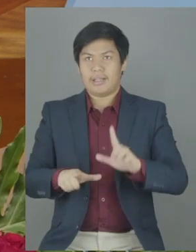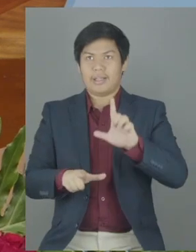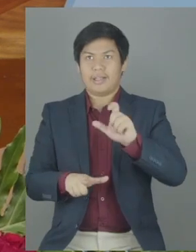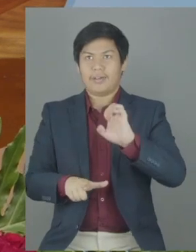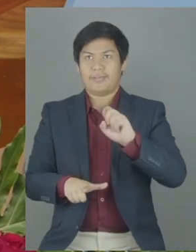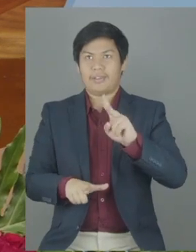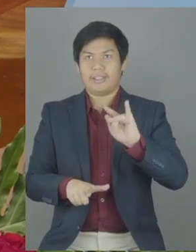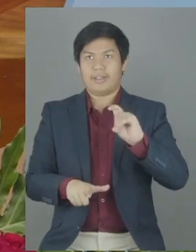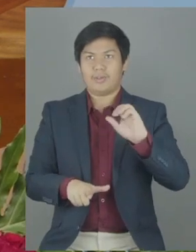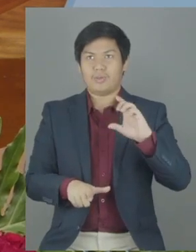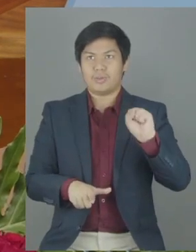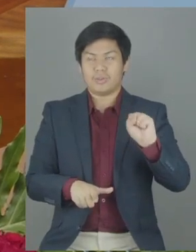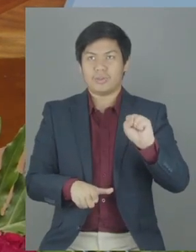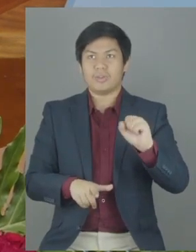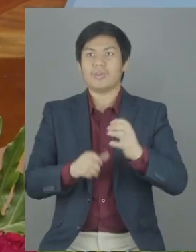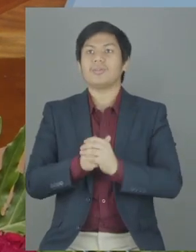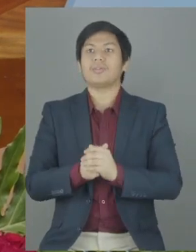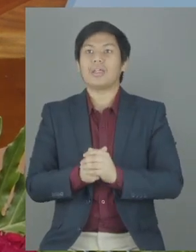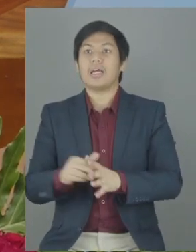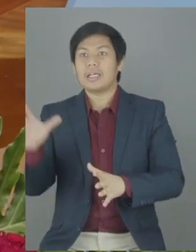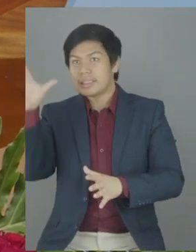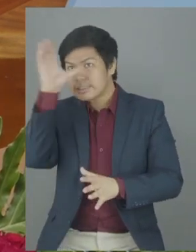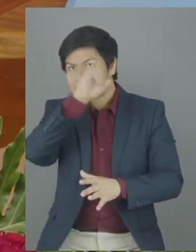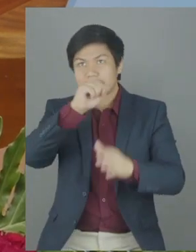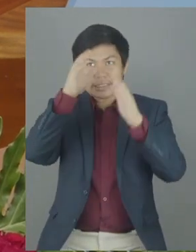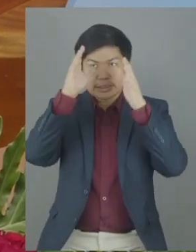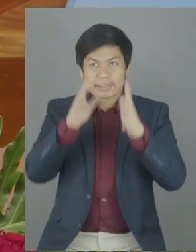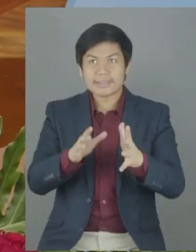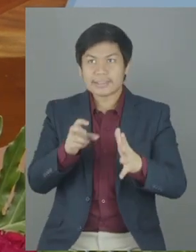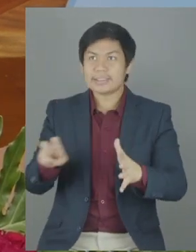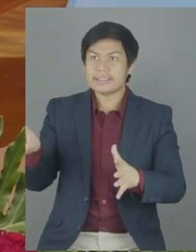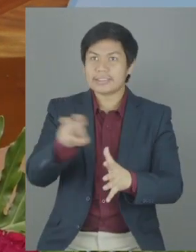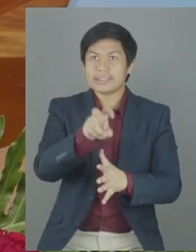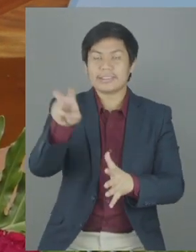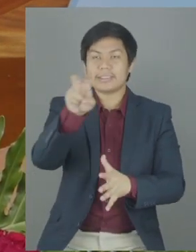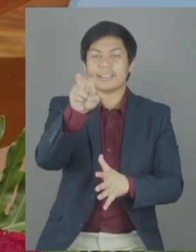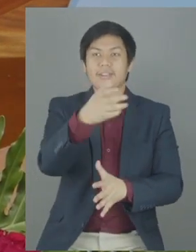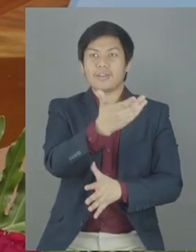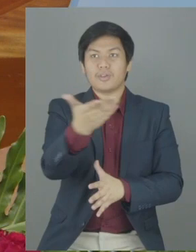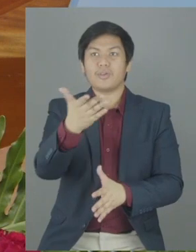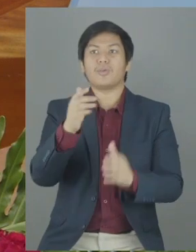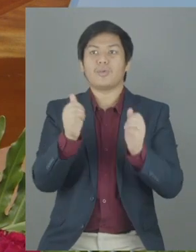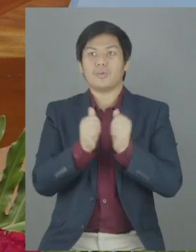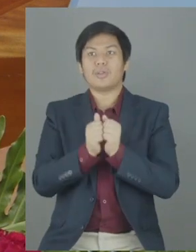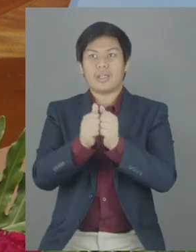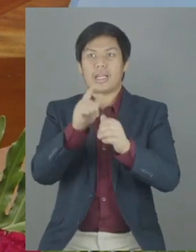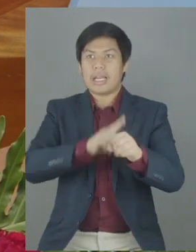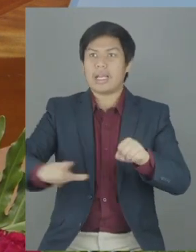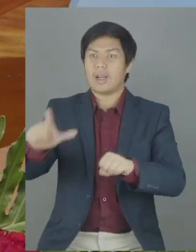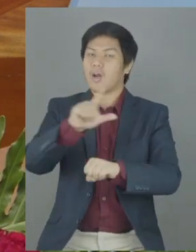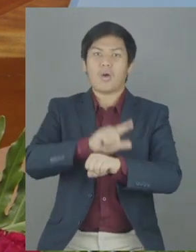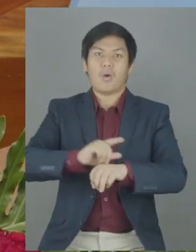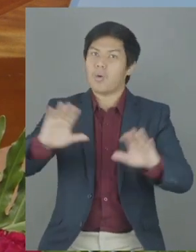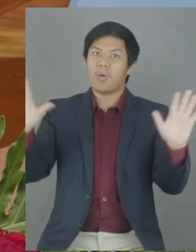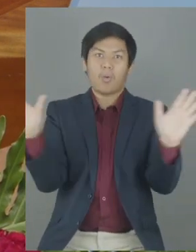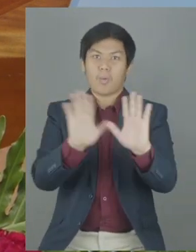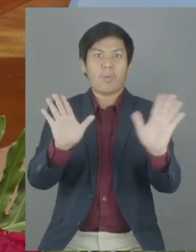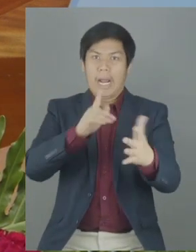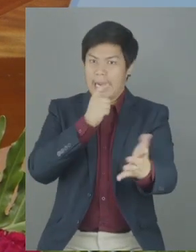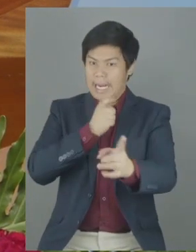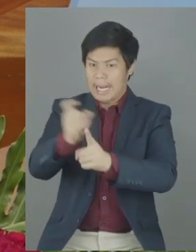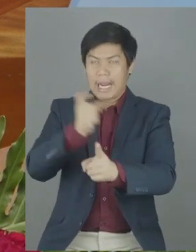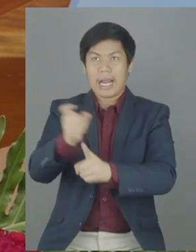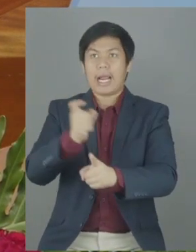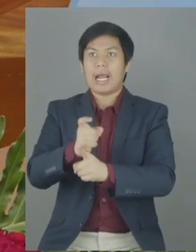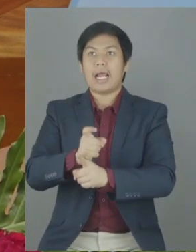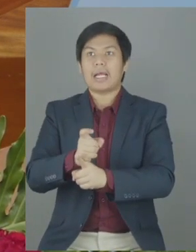32-34. When a stranger sojourns with you in your land, you shall not do him wrong. Not